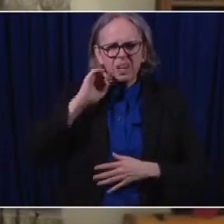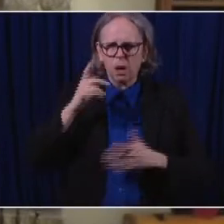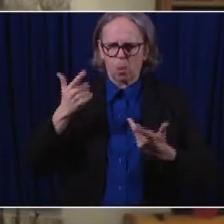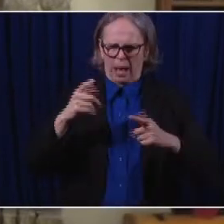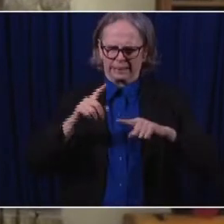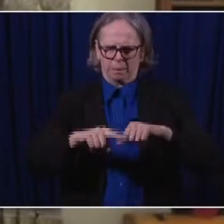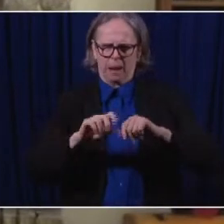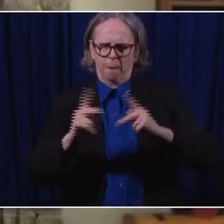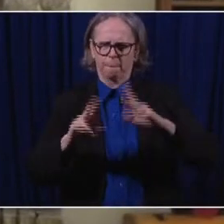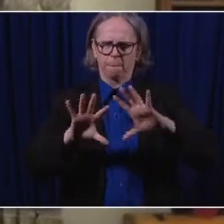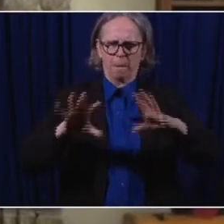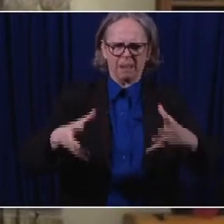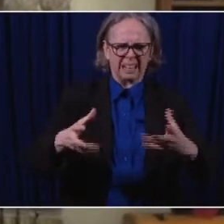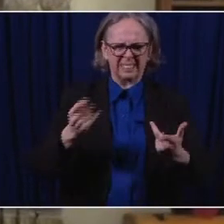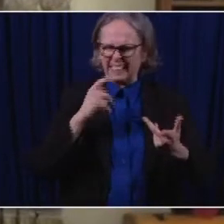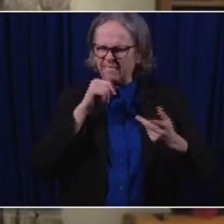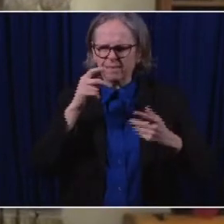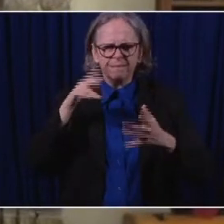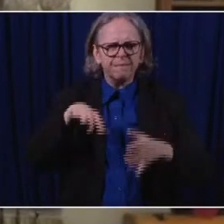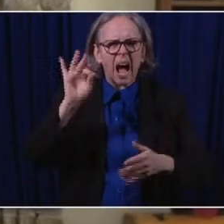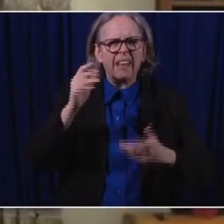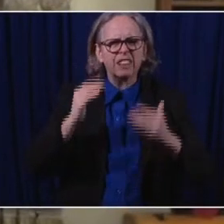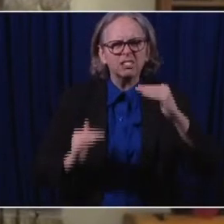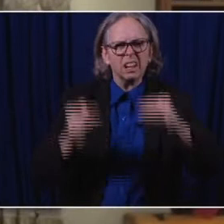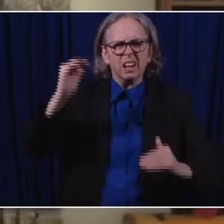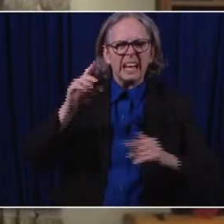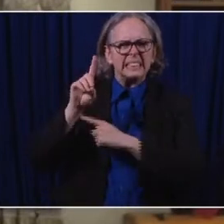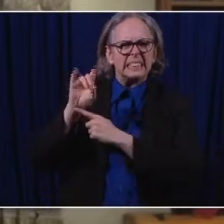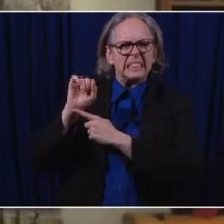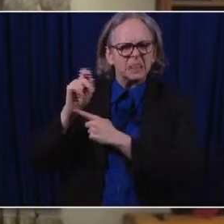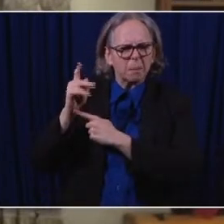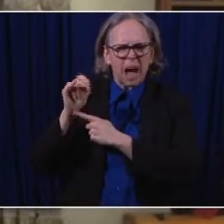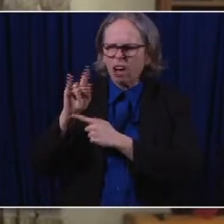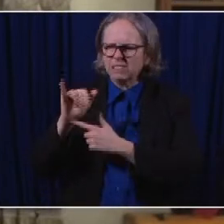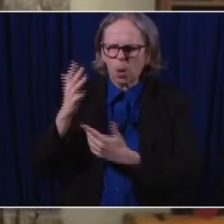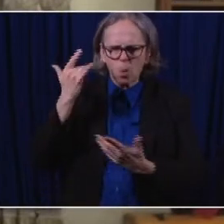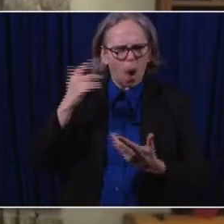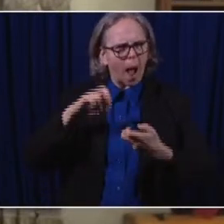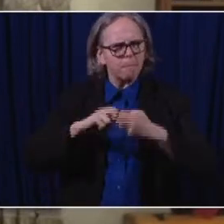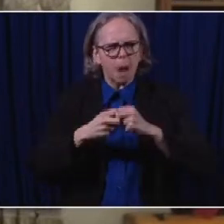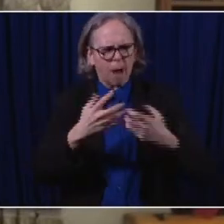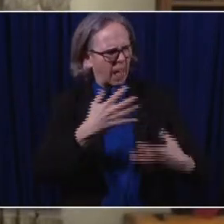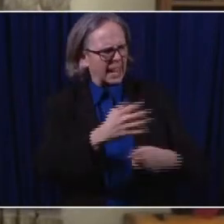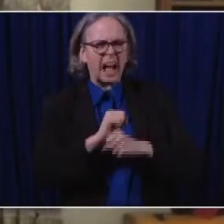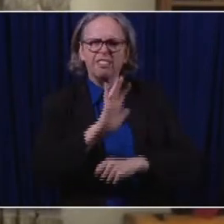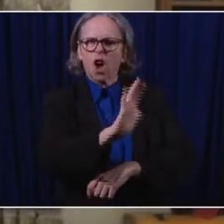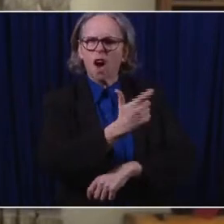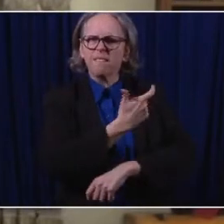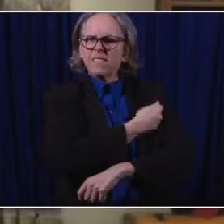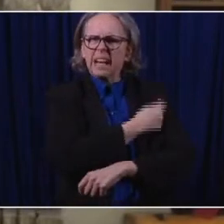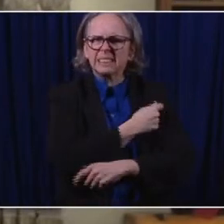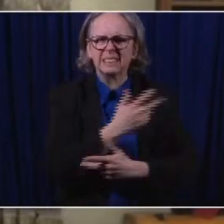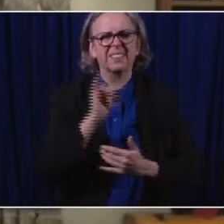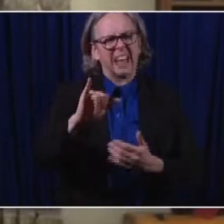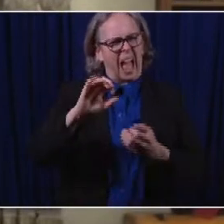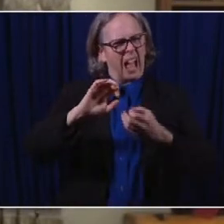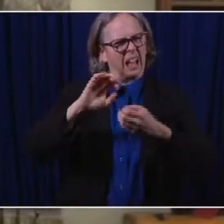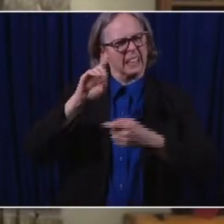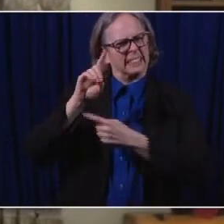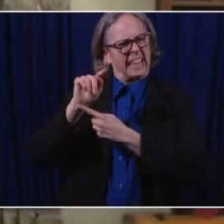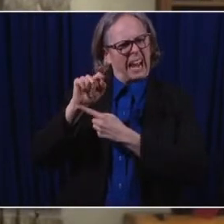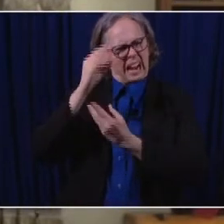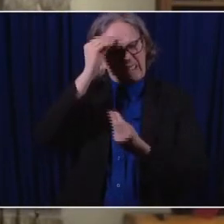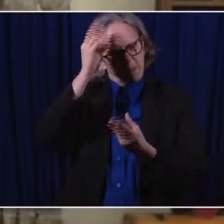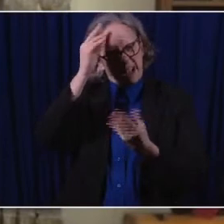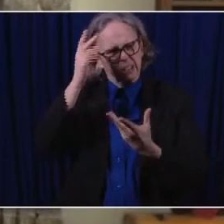that and seeing what the problem is. So from a geographical point of view, racial point of view, from the point